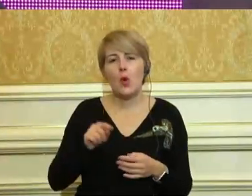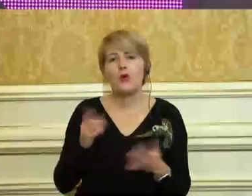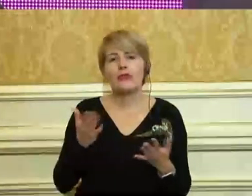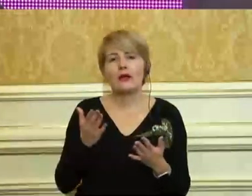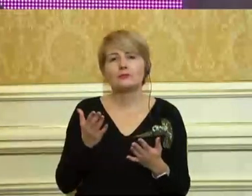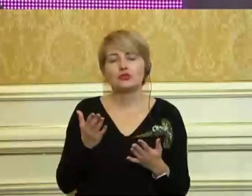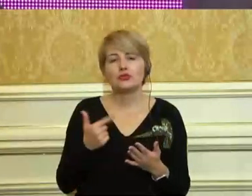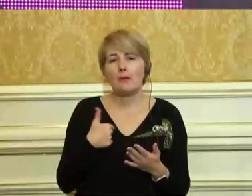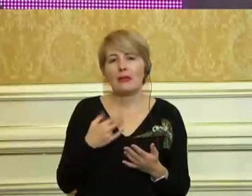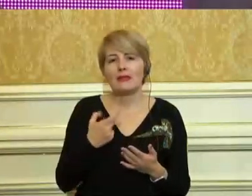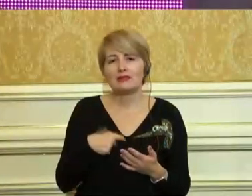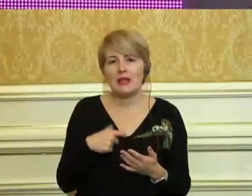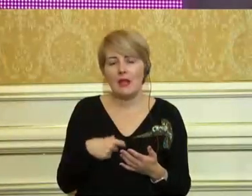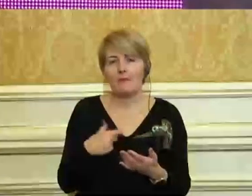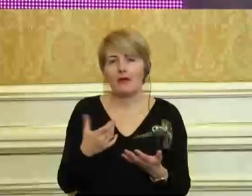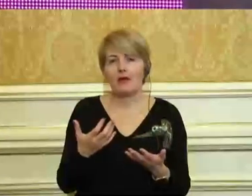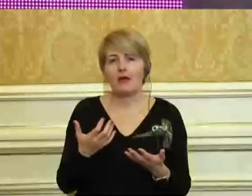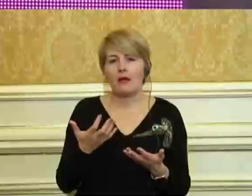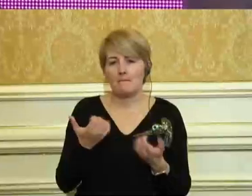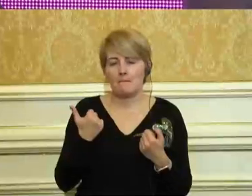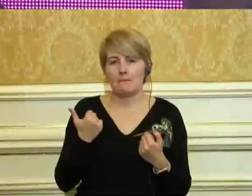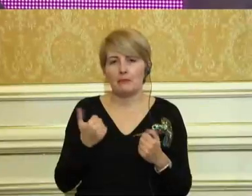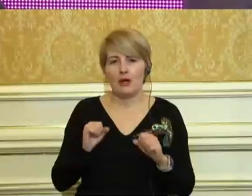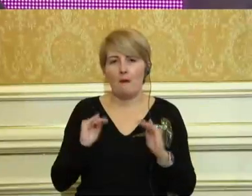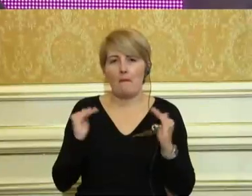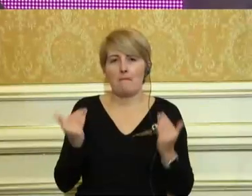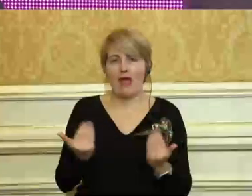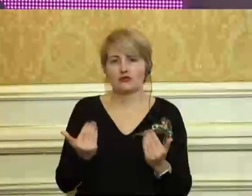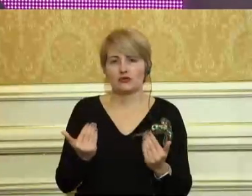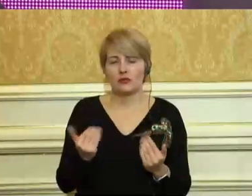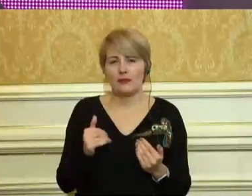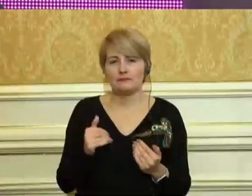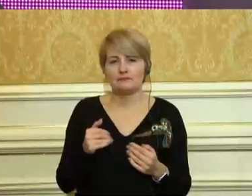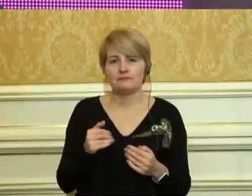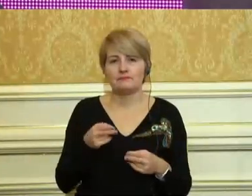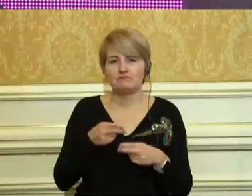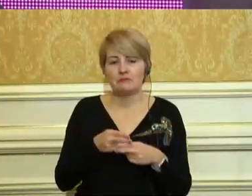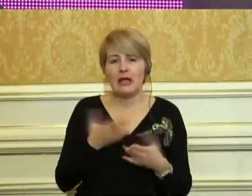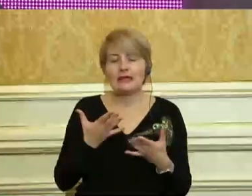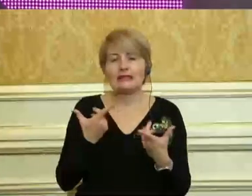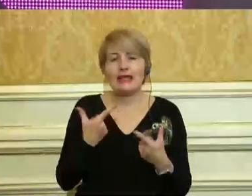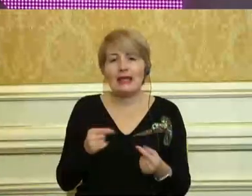in the cultural roots, deep diving, that's a kind of a